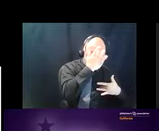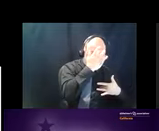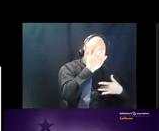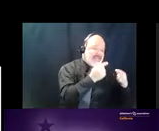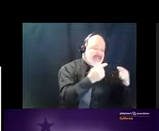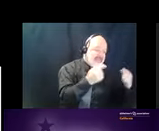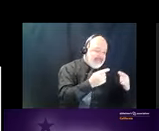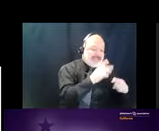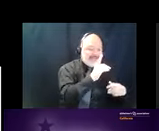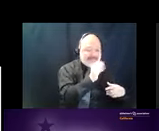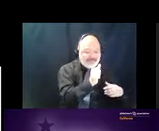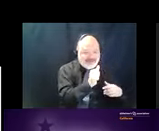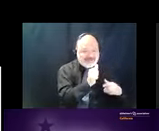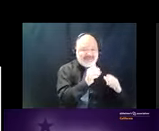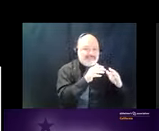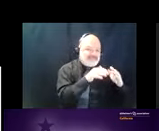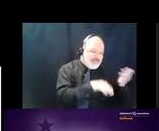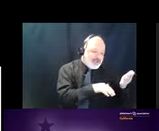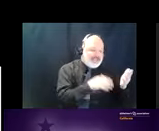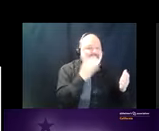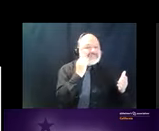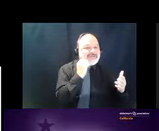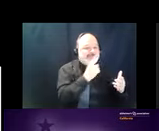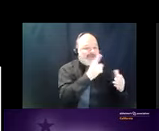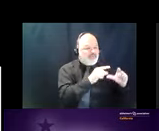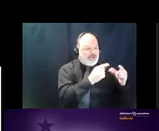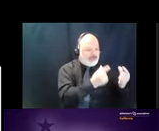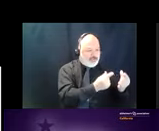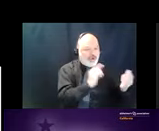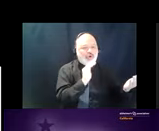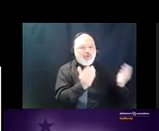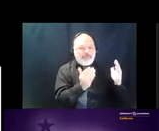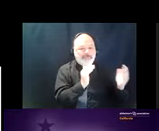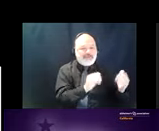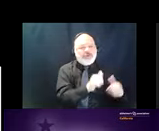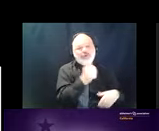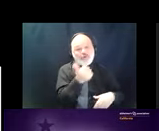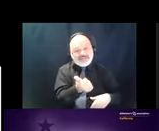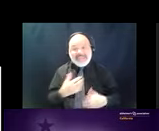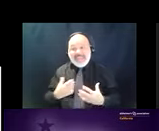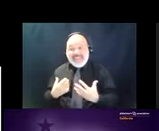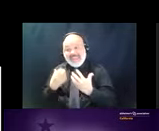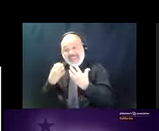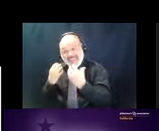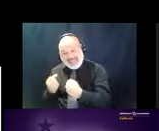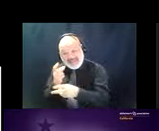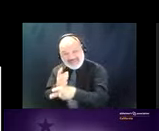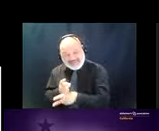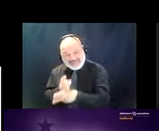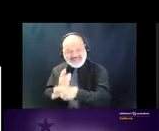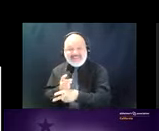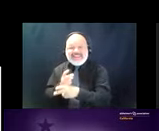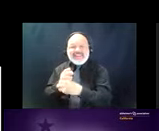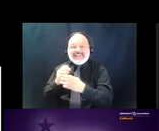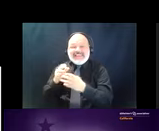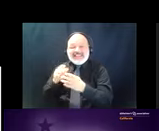disability, mortality experienced by one group relative to another. Healthcare disparity is the differences between groups